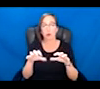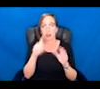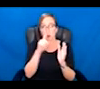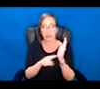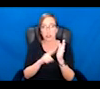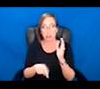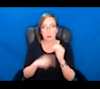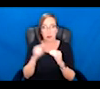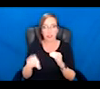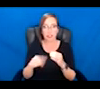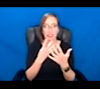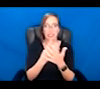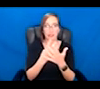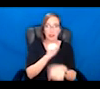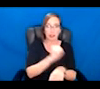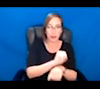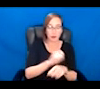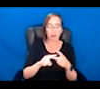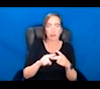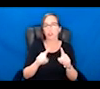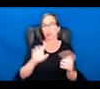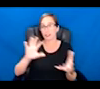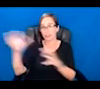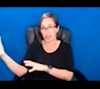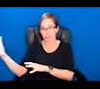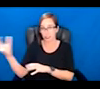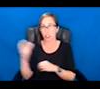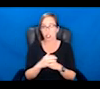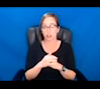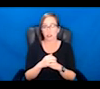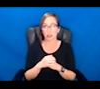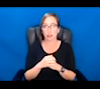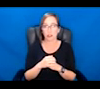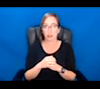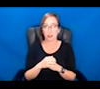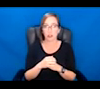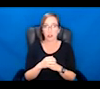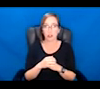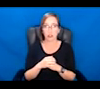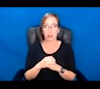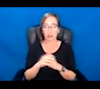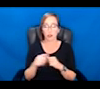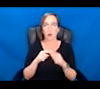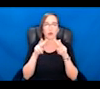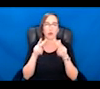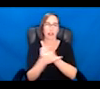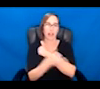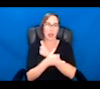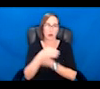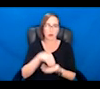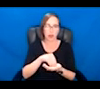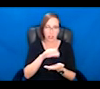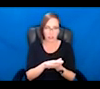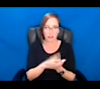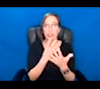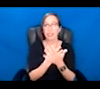topic of inmate labor and disasters, we found that that when you look at county records in certain counties, that